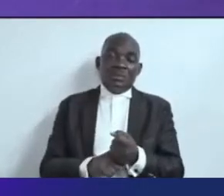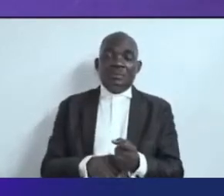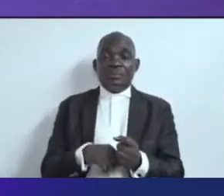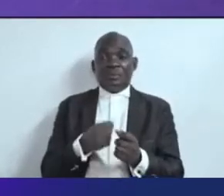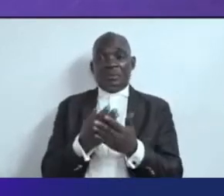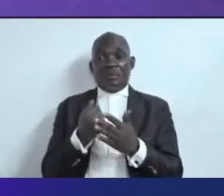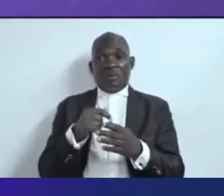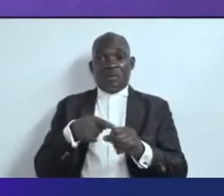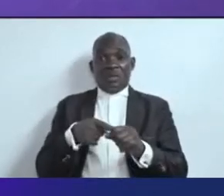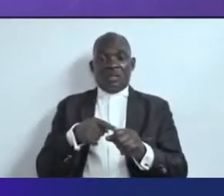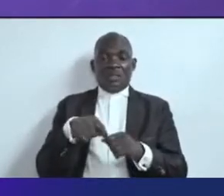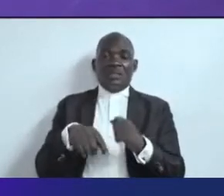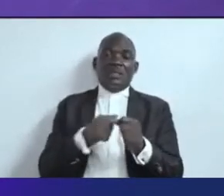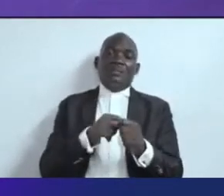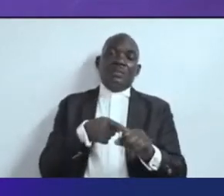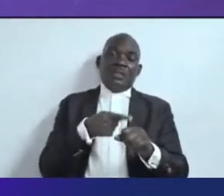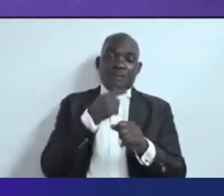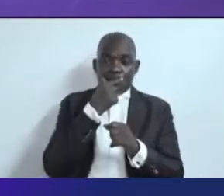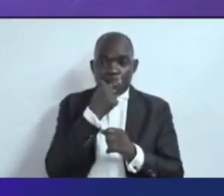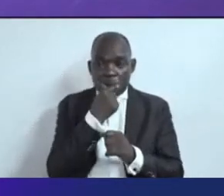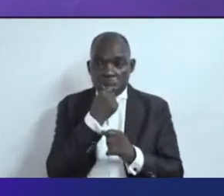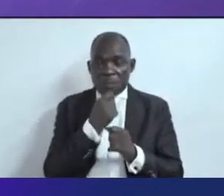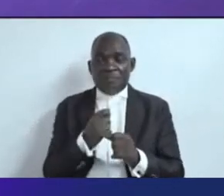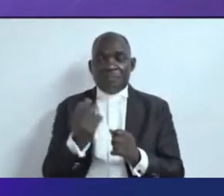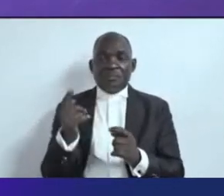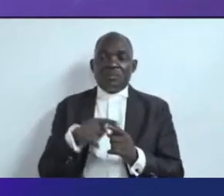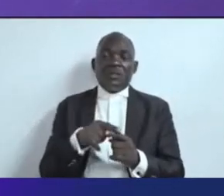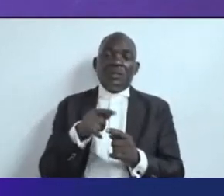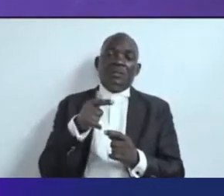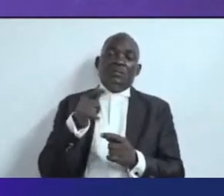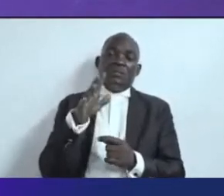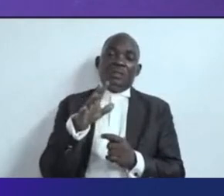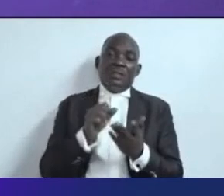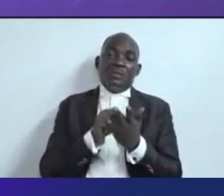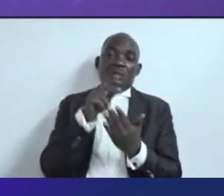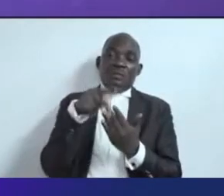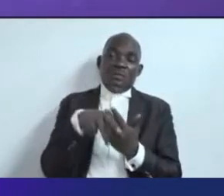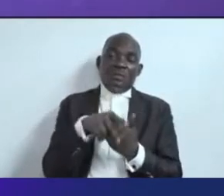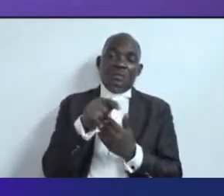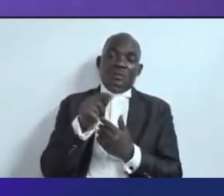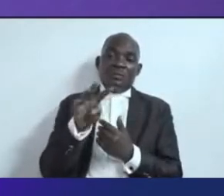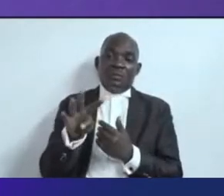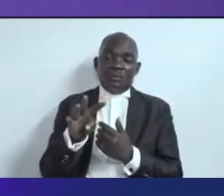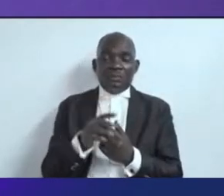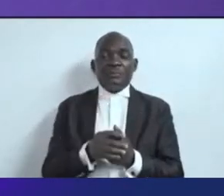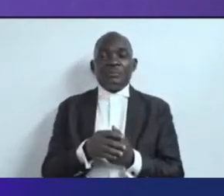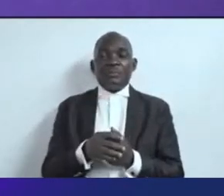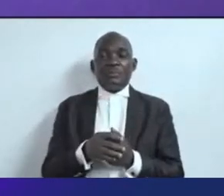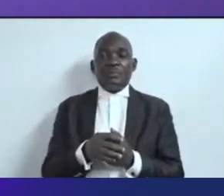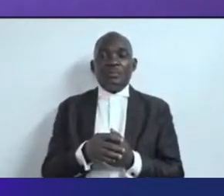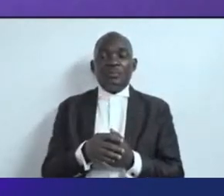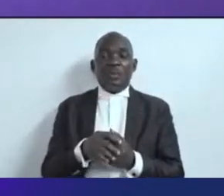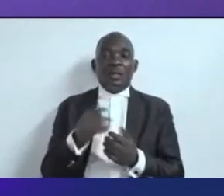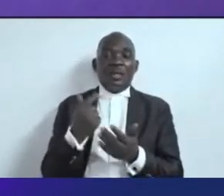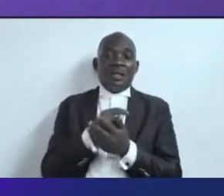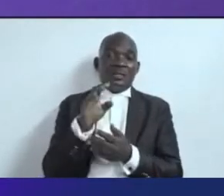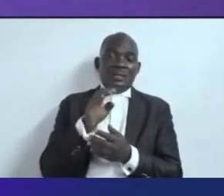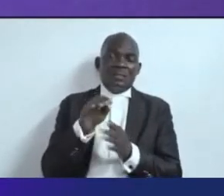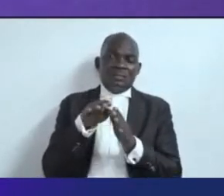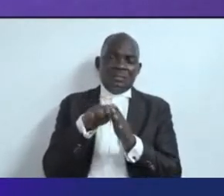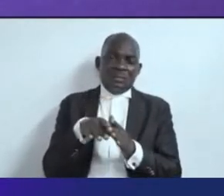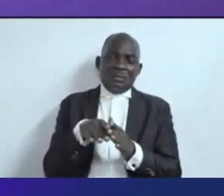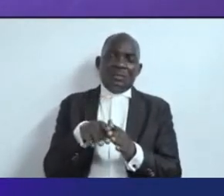the beginning of the year to 25th September 2024, the Ghana cedi depreciated